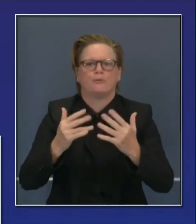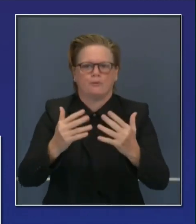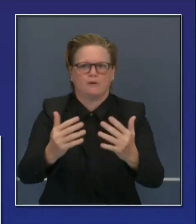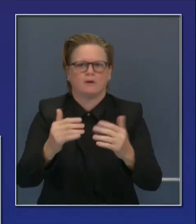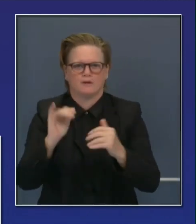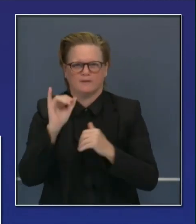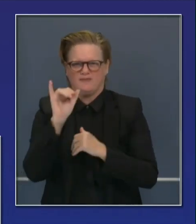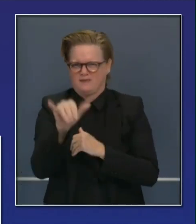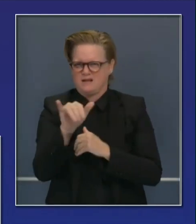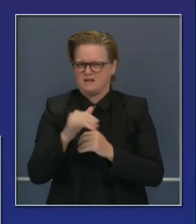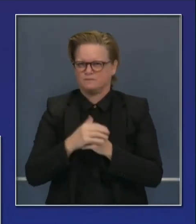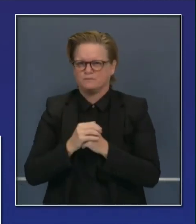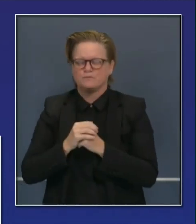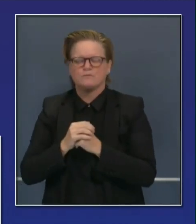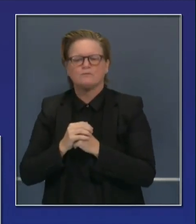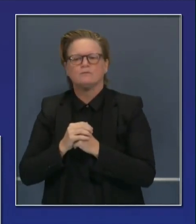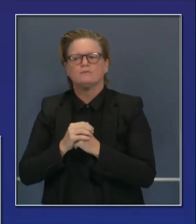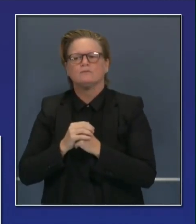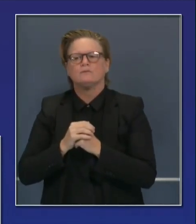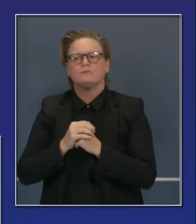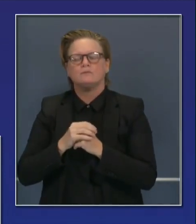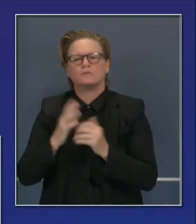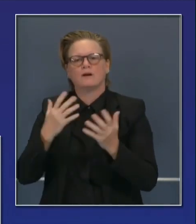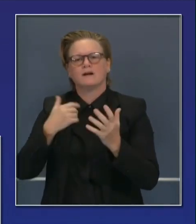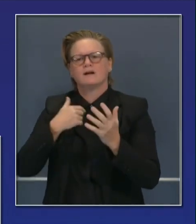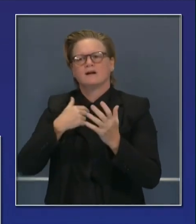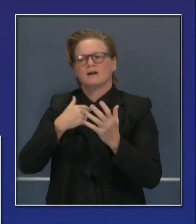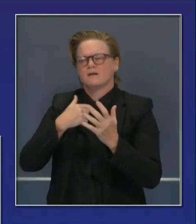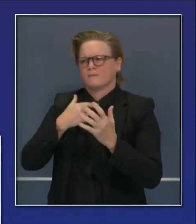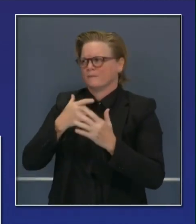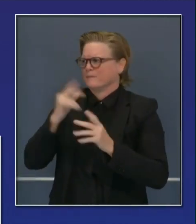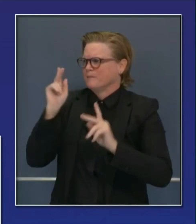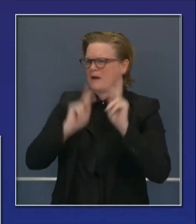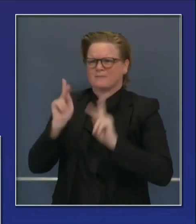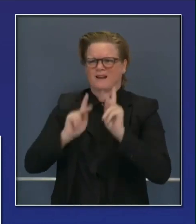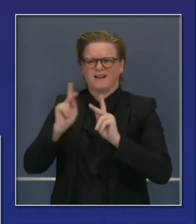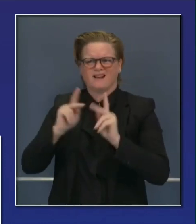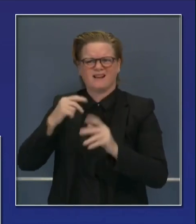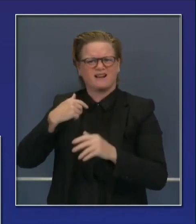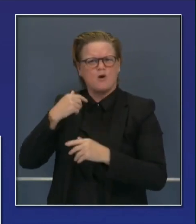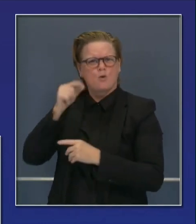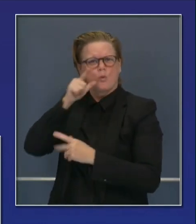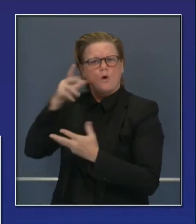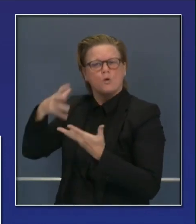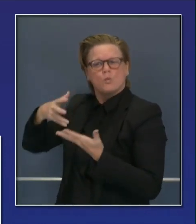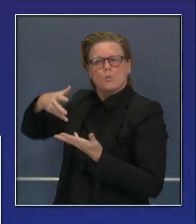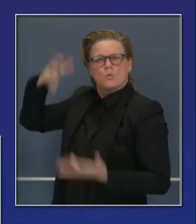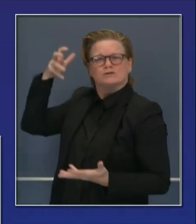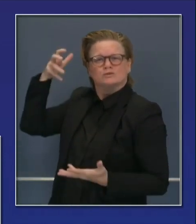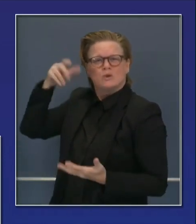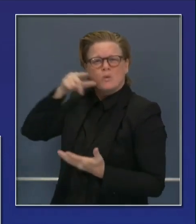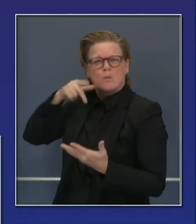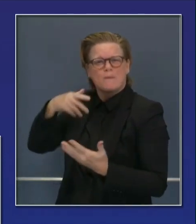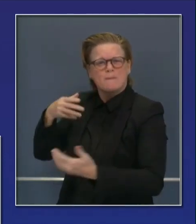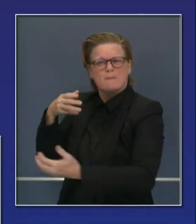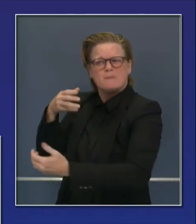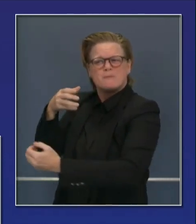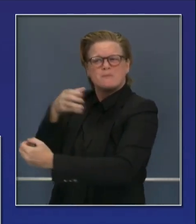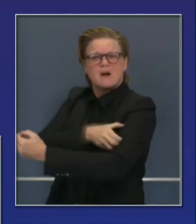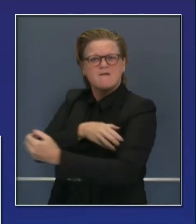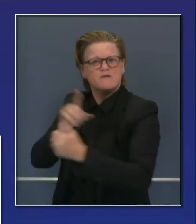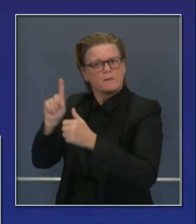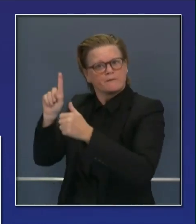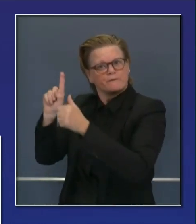means, those with influence, are not crowding out those that are most deserving of the